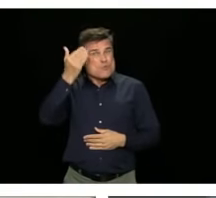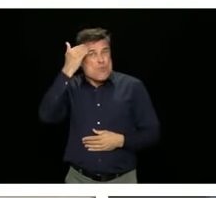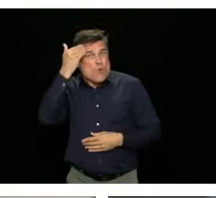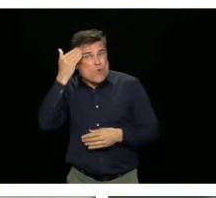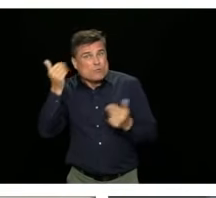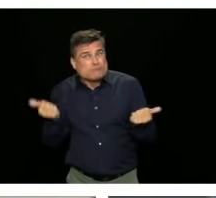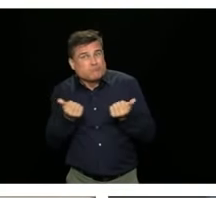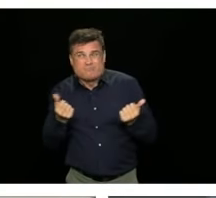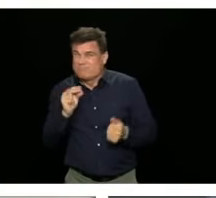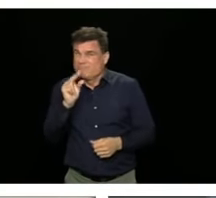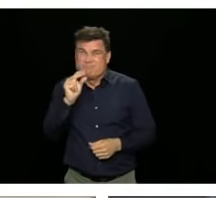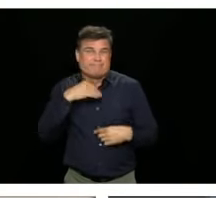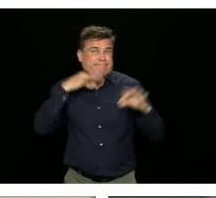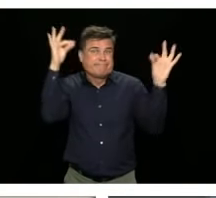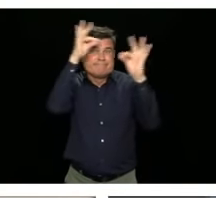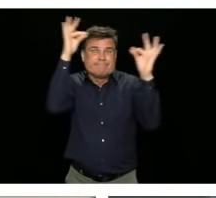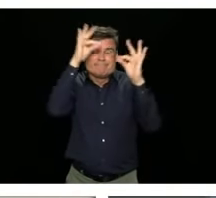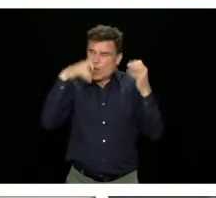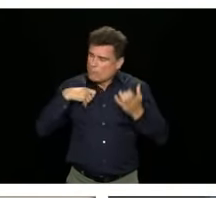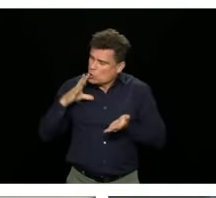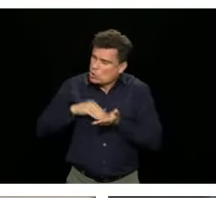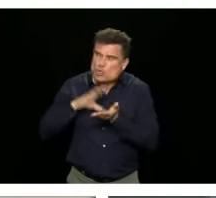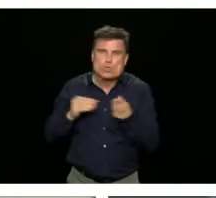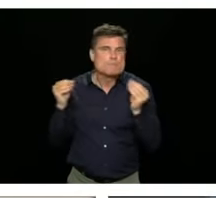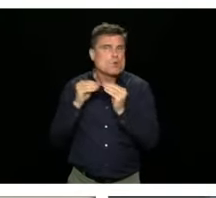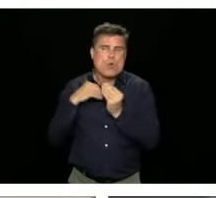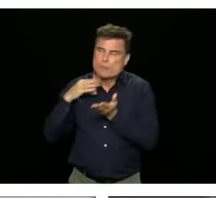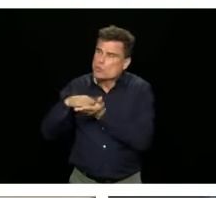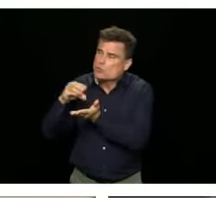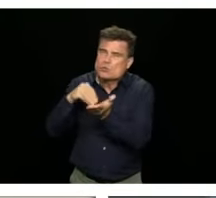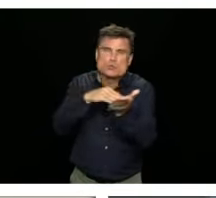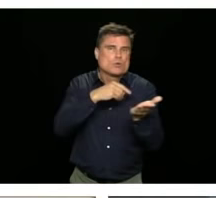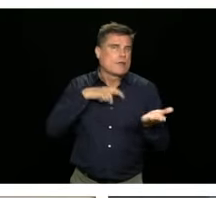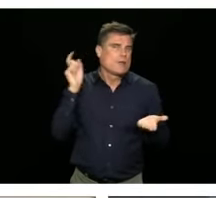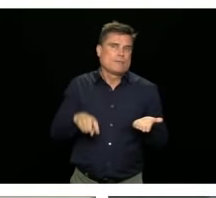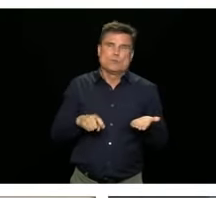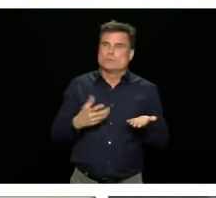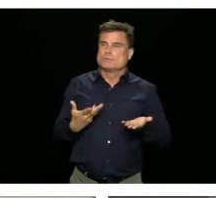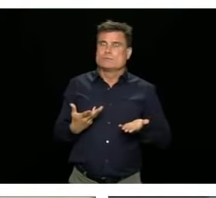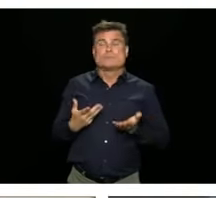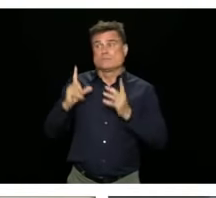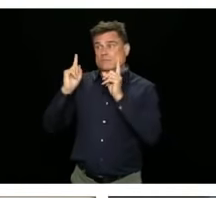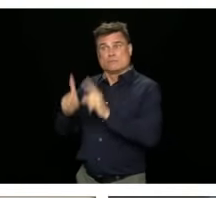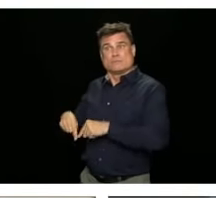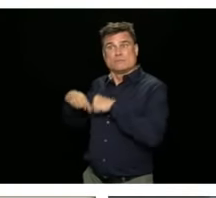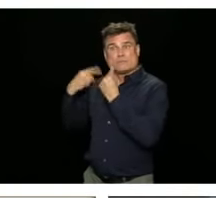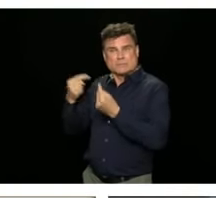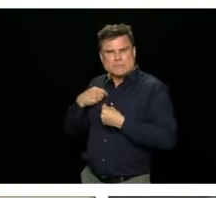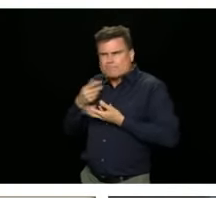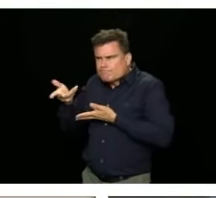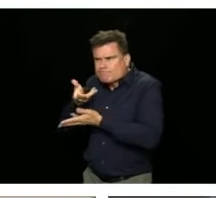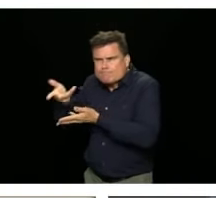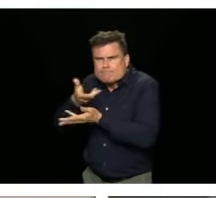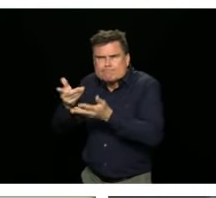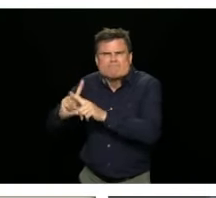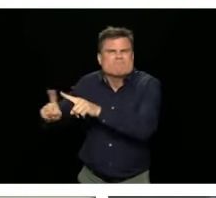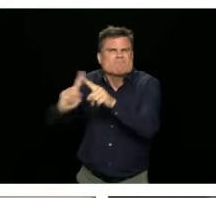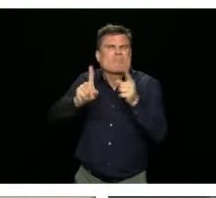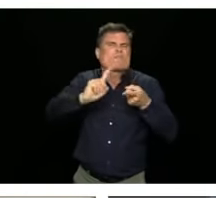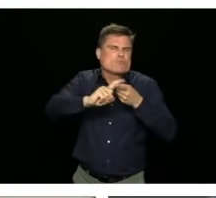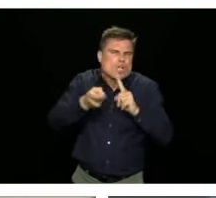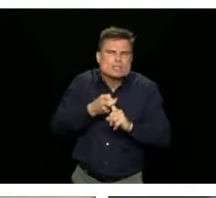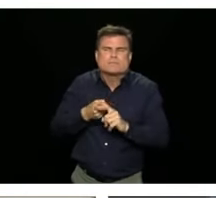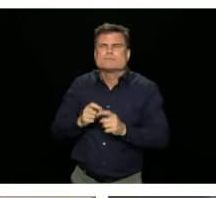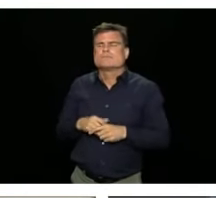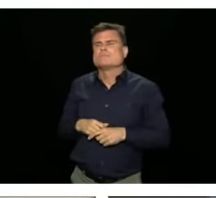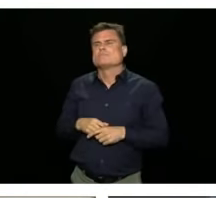I think I realized and I've been talking to my friends about is our roles as people of color to support people in the